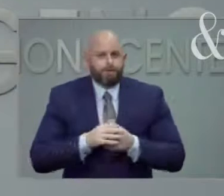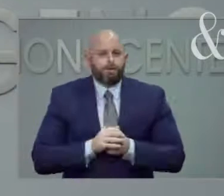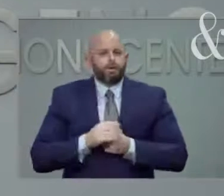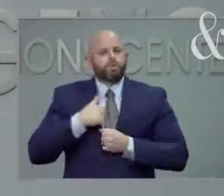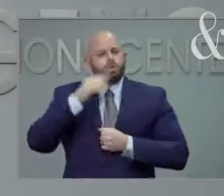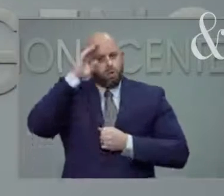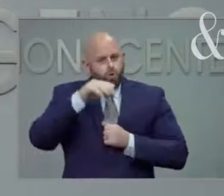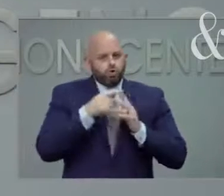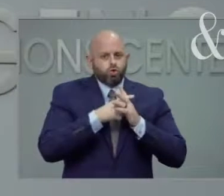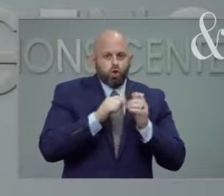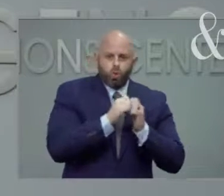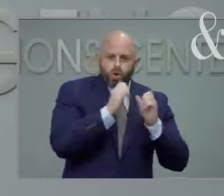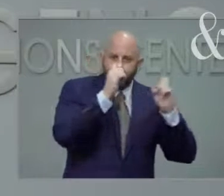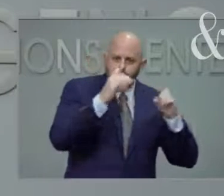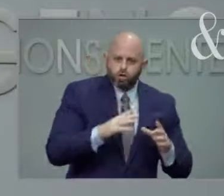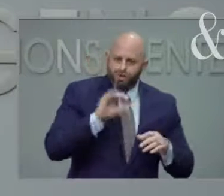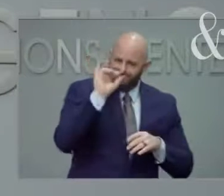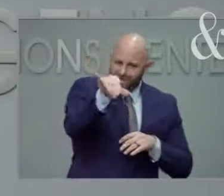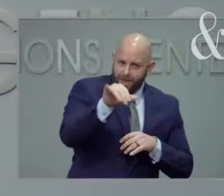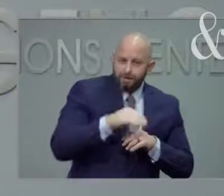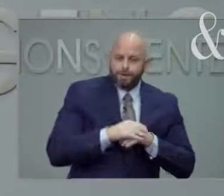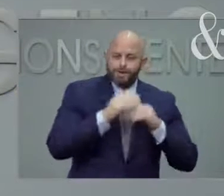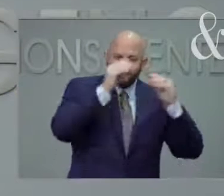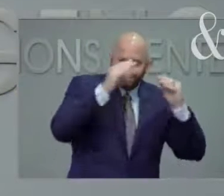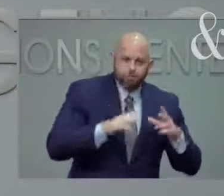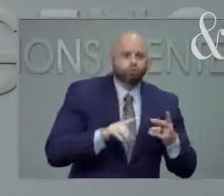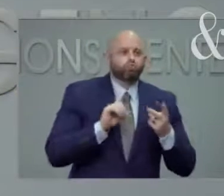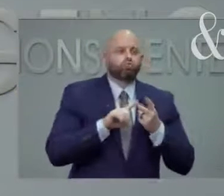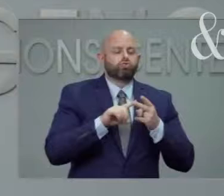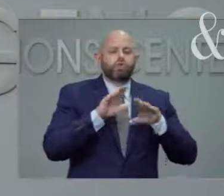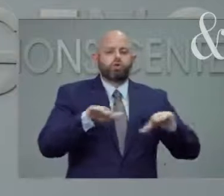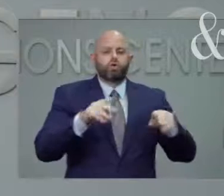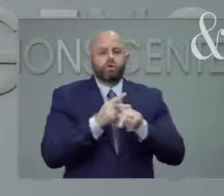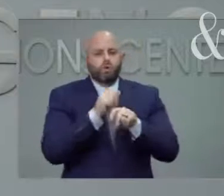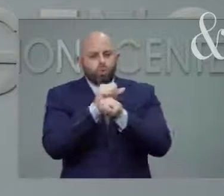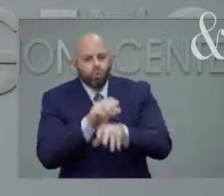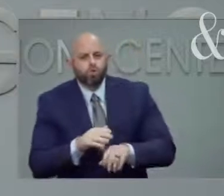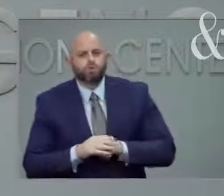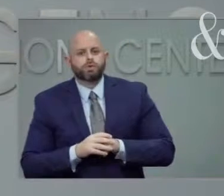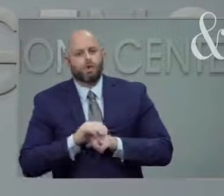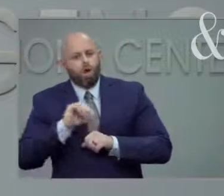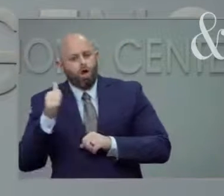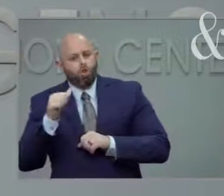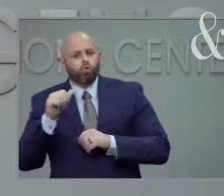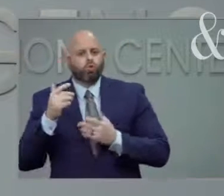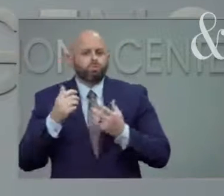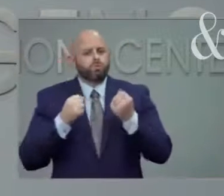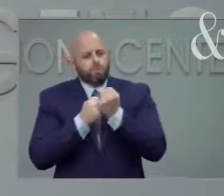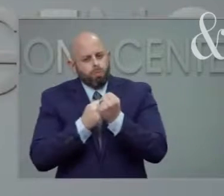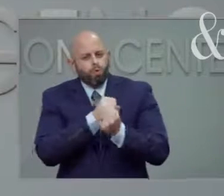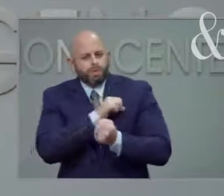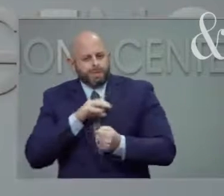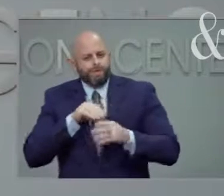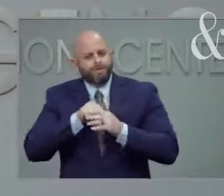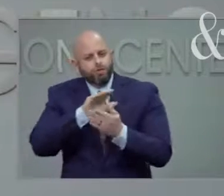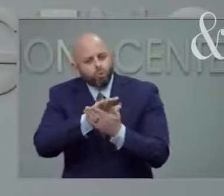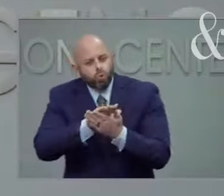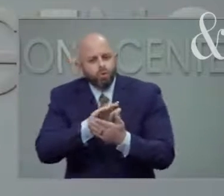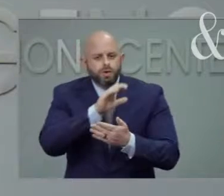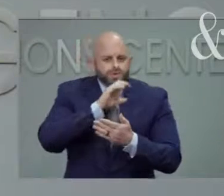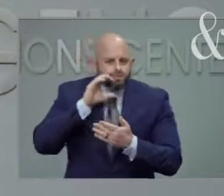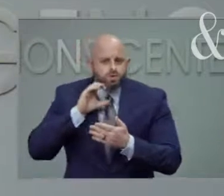with the groups we announced today, our teachers and our childcare workers and other support staff in our pre-K